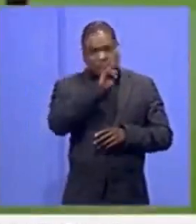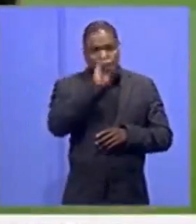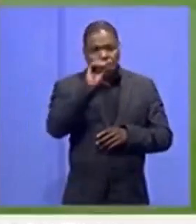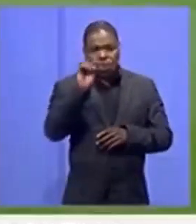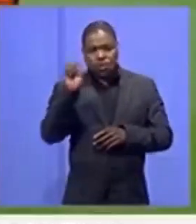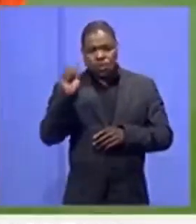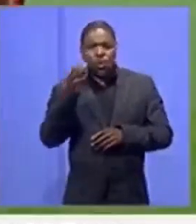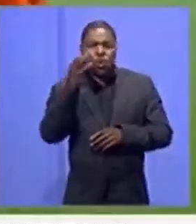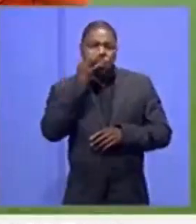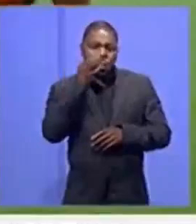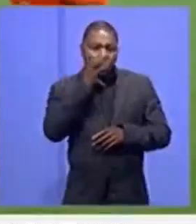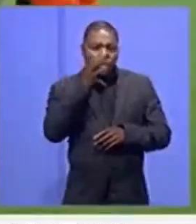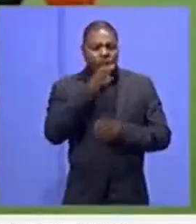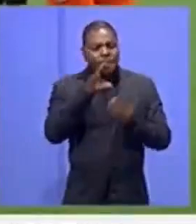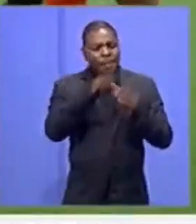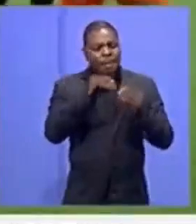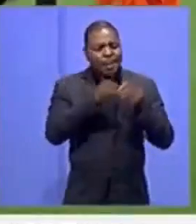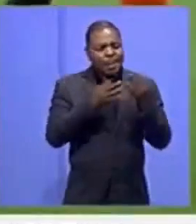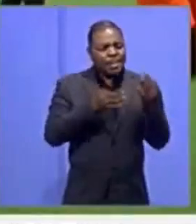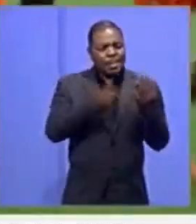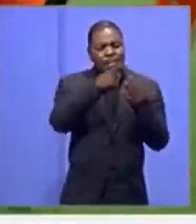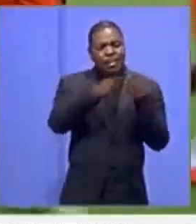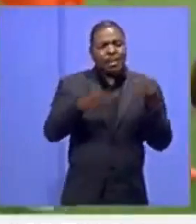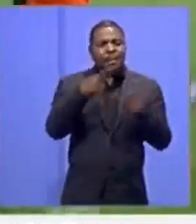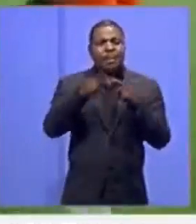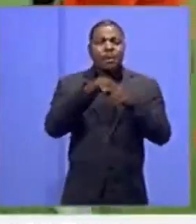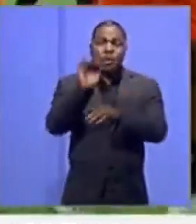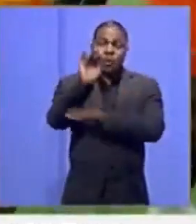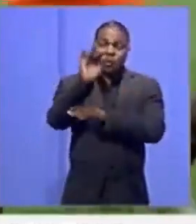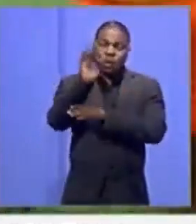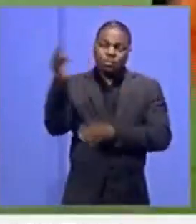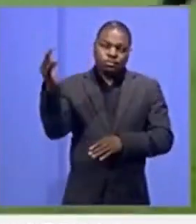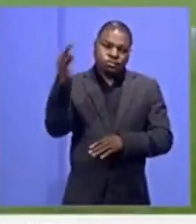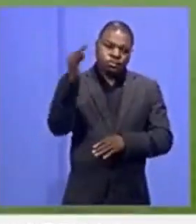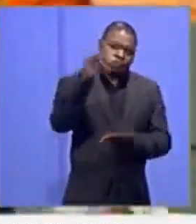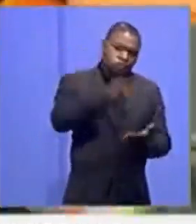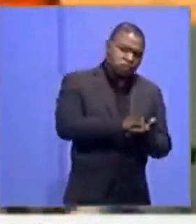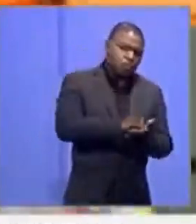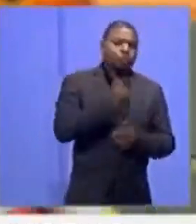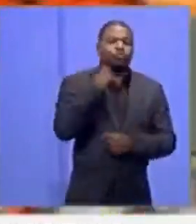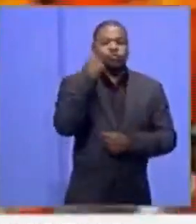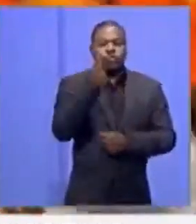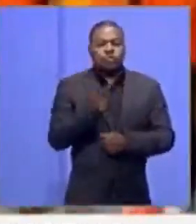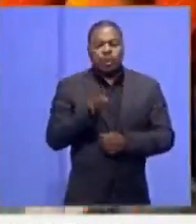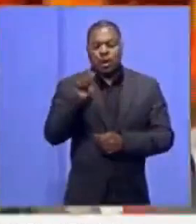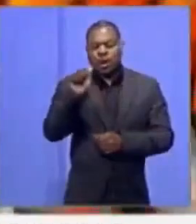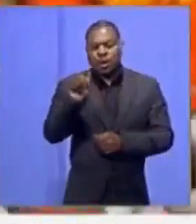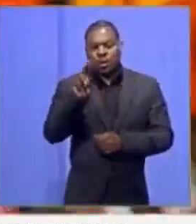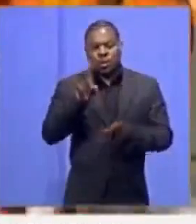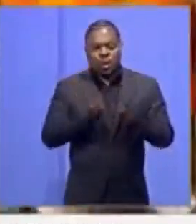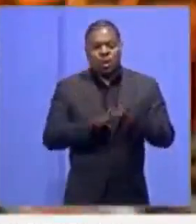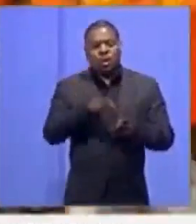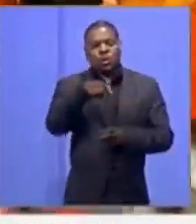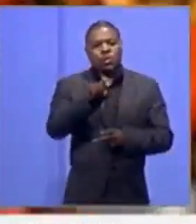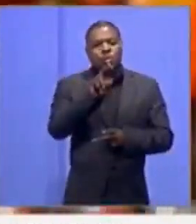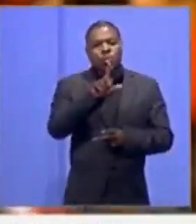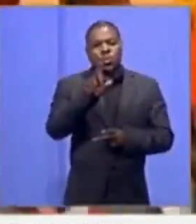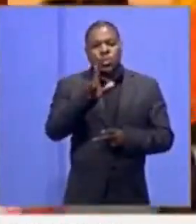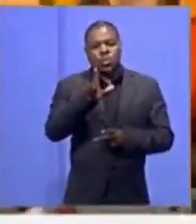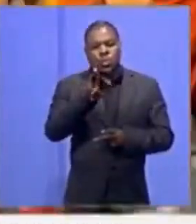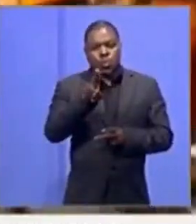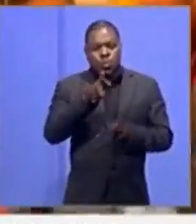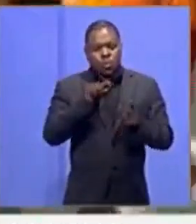maloko a mararo a sehlopha ao a ralokago mose a tla gorogwa go sasa. Pesitao le Sianda Qulu ke ba bangwe ba